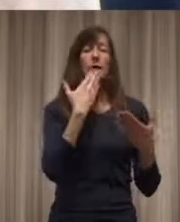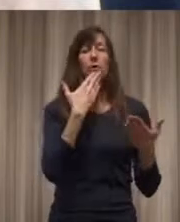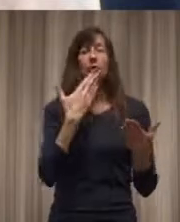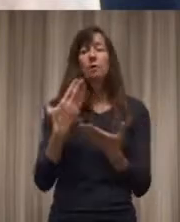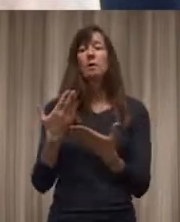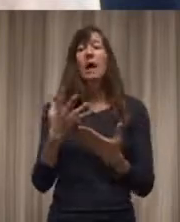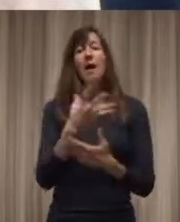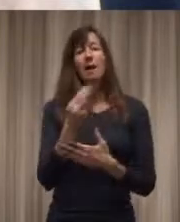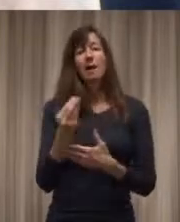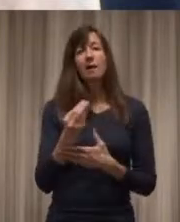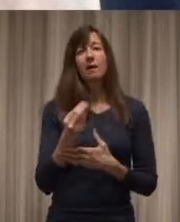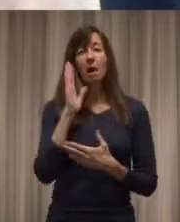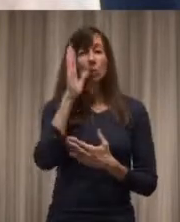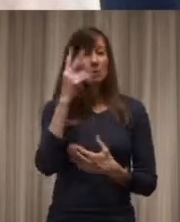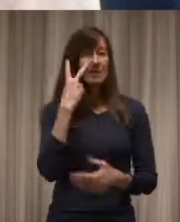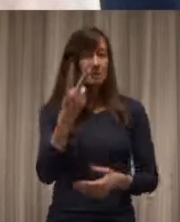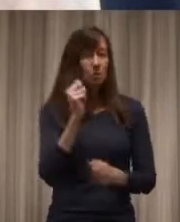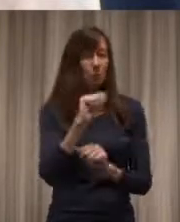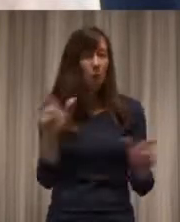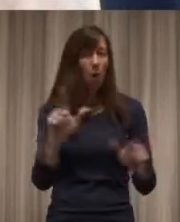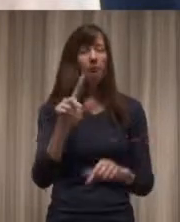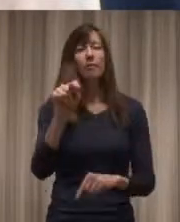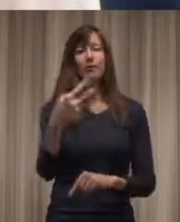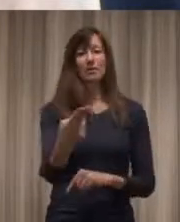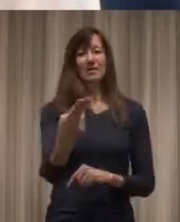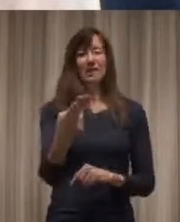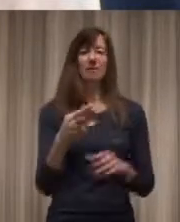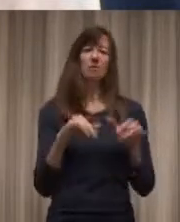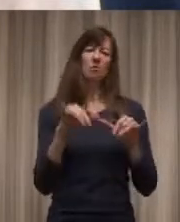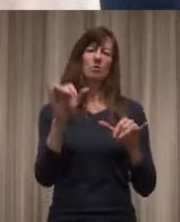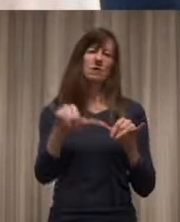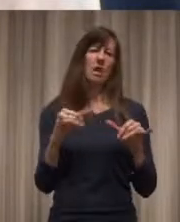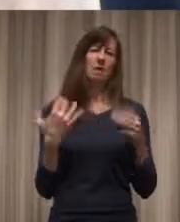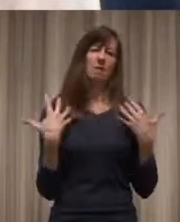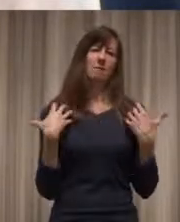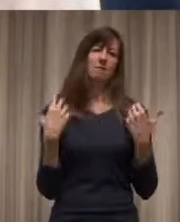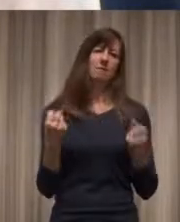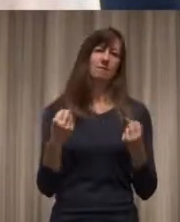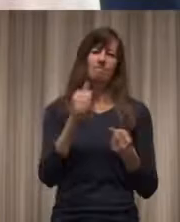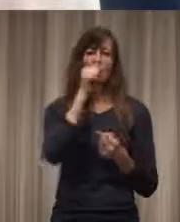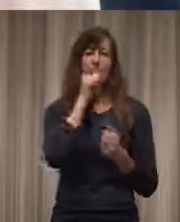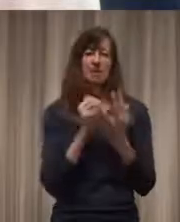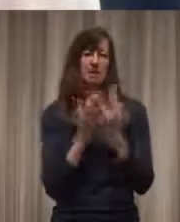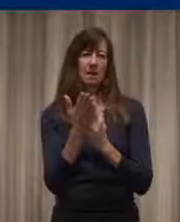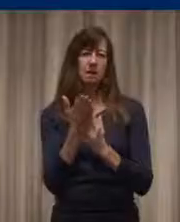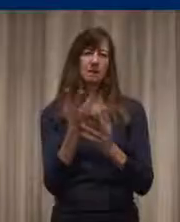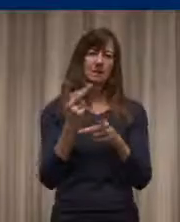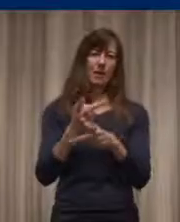Thursday. Stay safe and healthy, and be resilient, and take care.